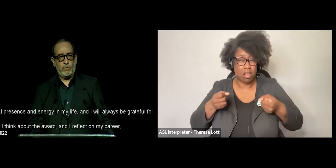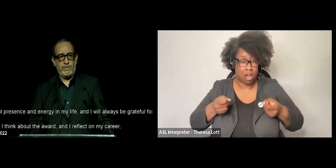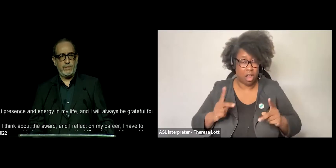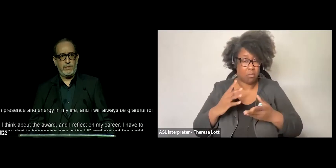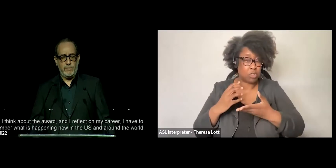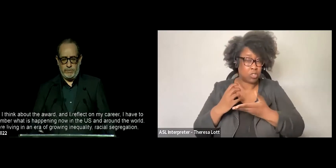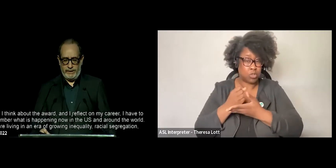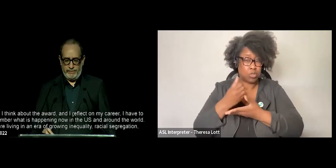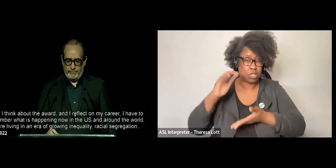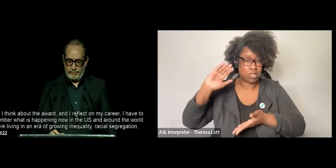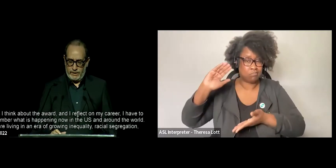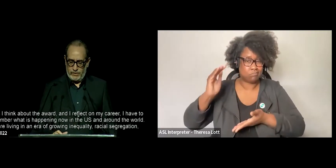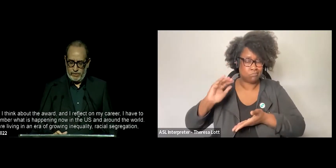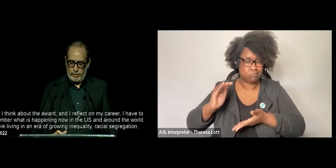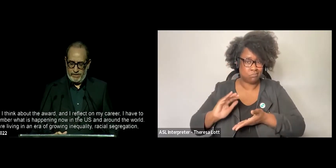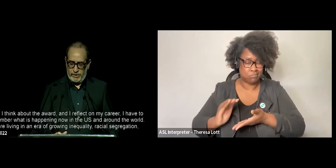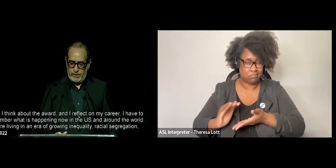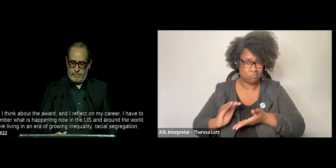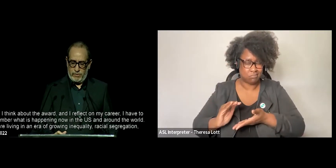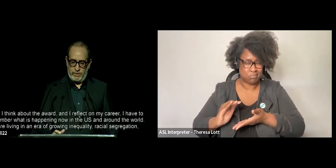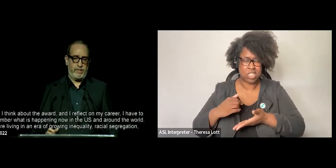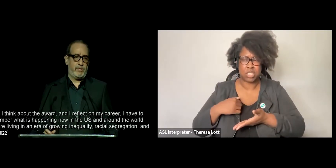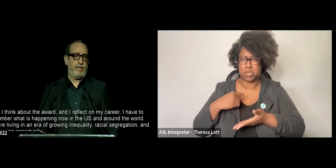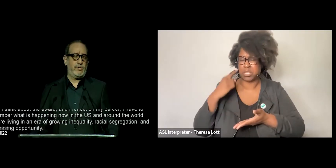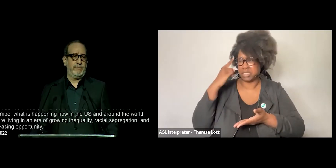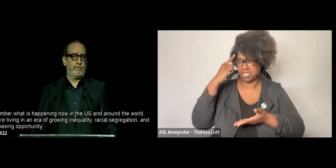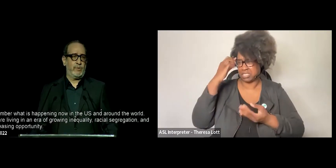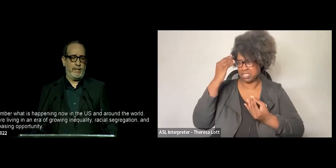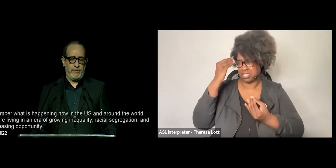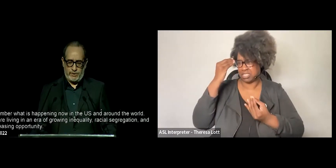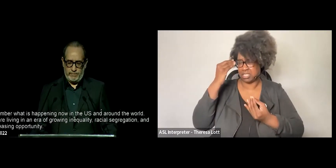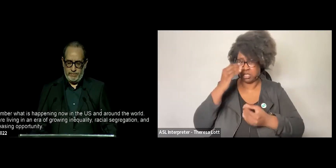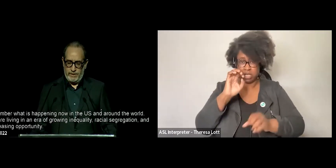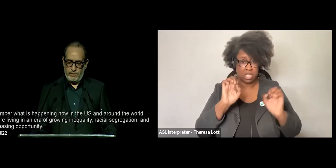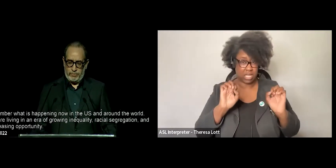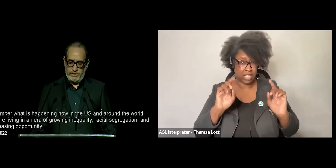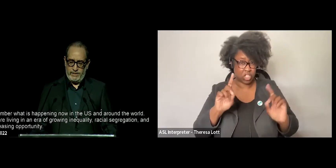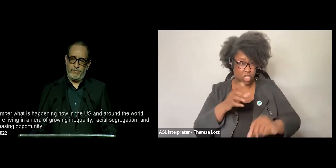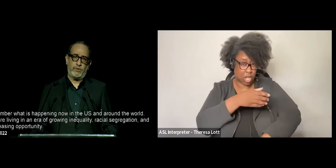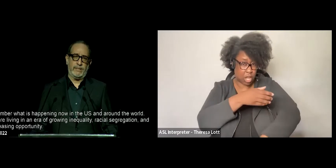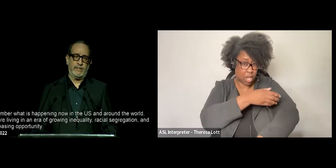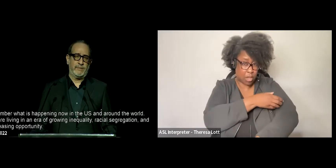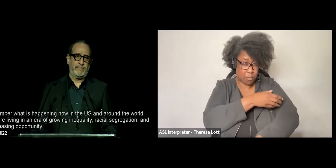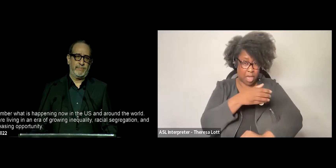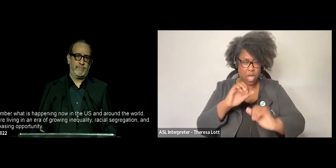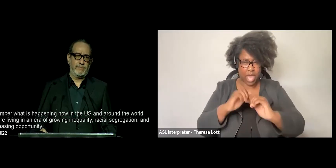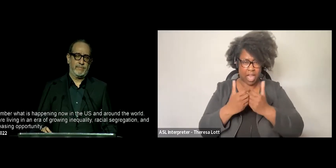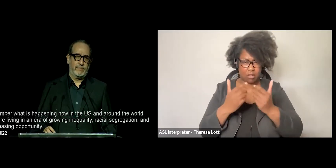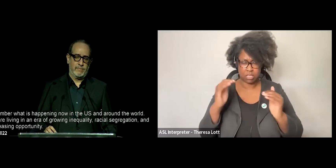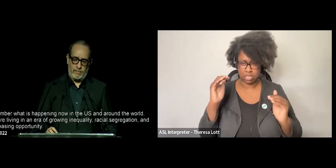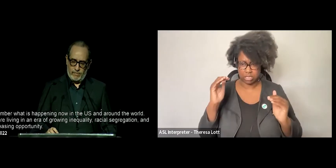So critical questions come to mind. How can we leverage the power of education to counter these oppressive trends?